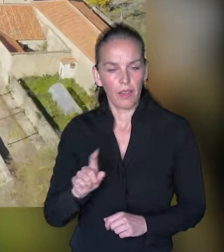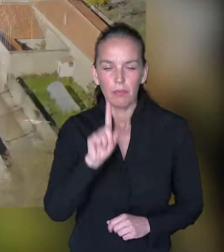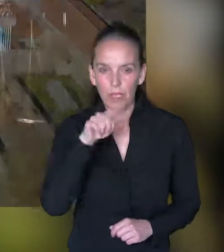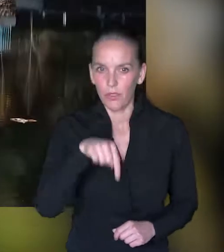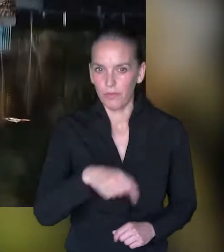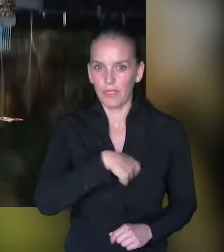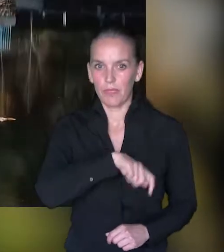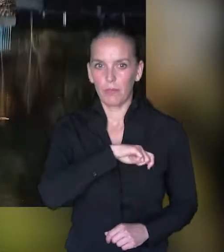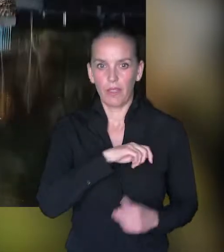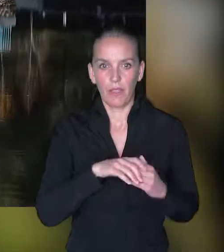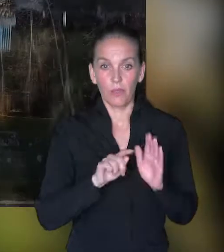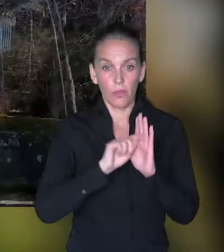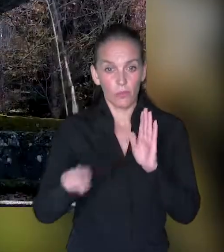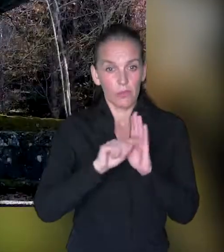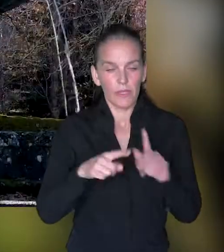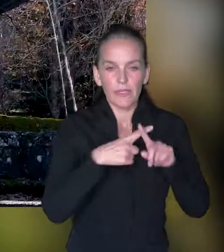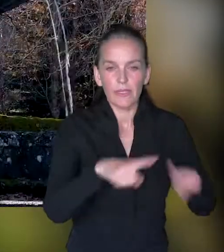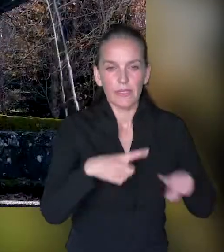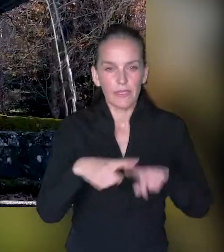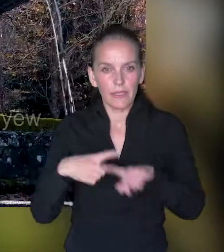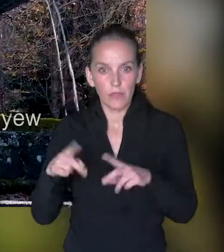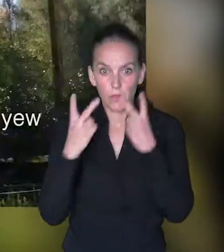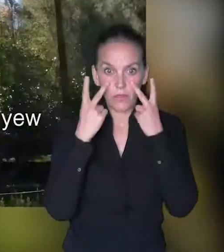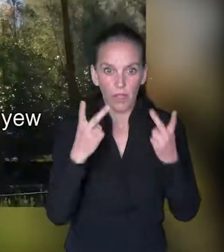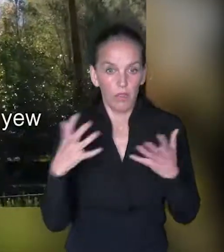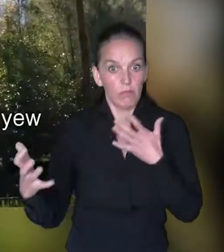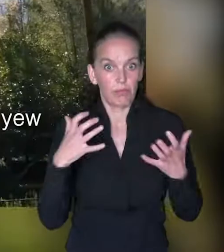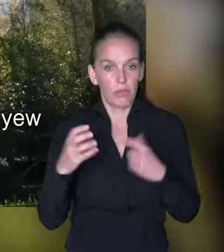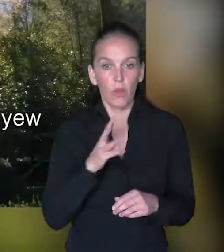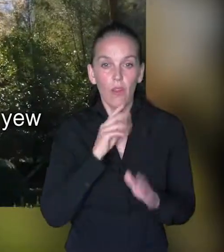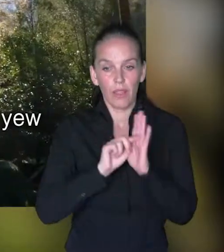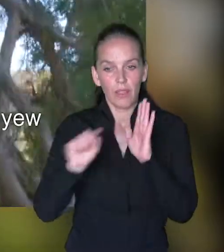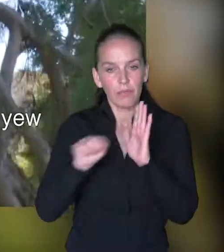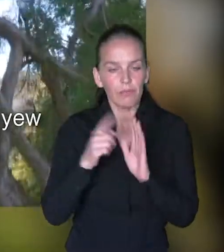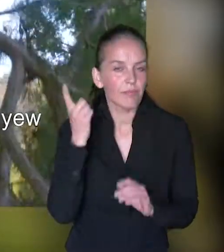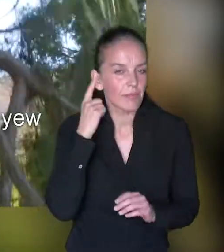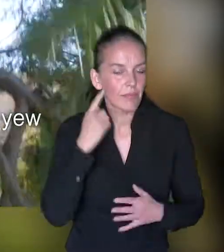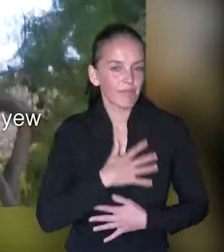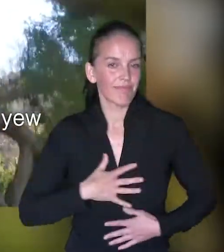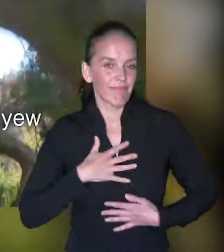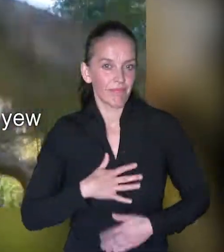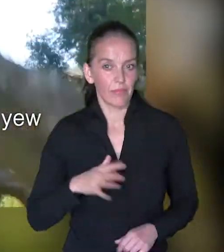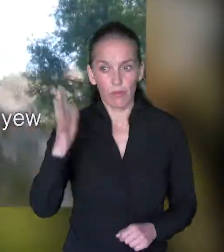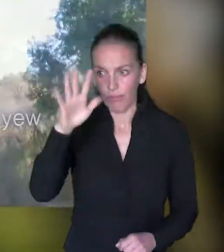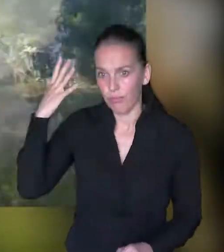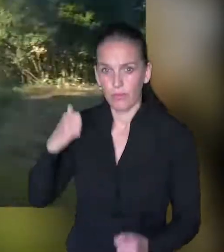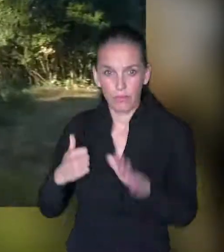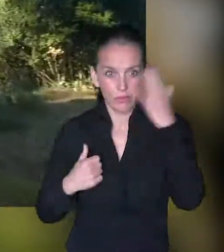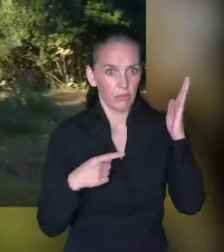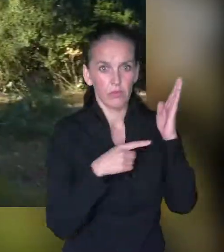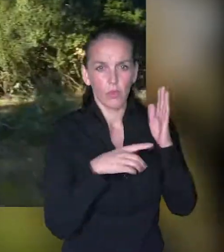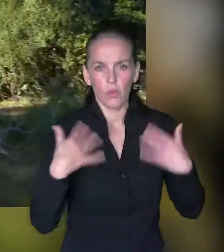rippling water among a path full of spectacular fountains, walking among willows, redwood trees, centennial